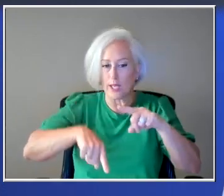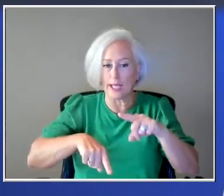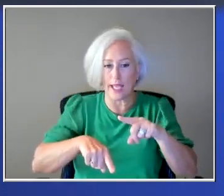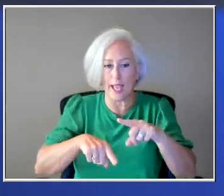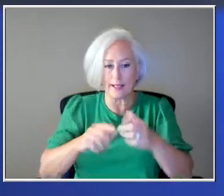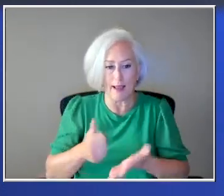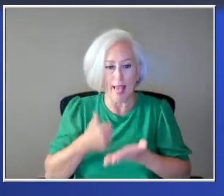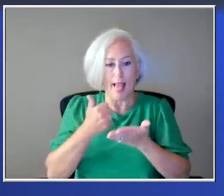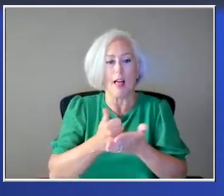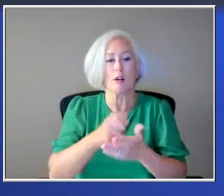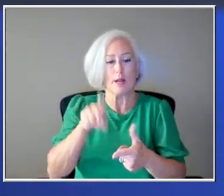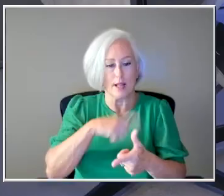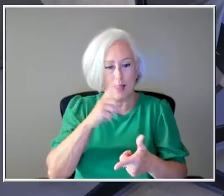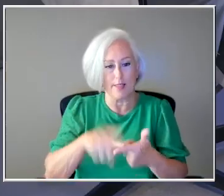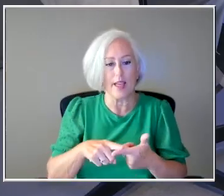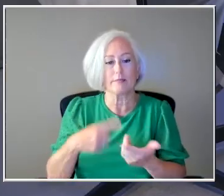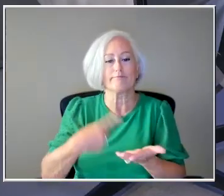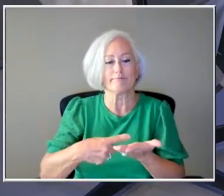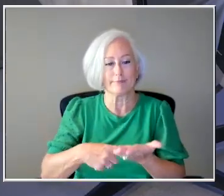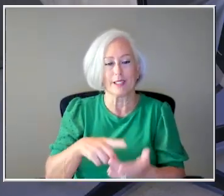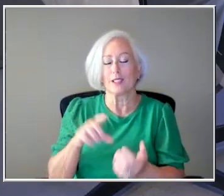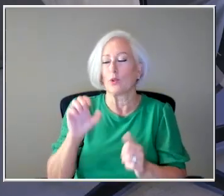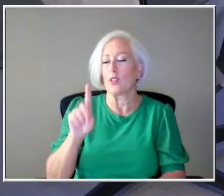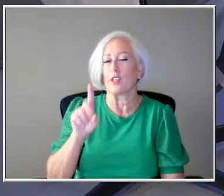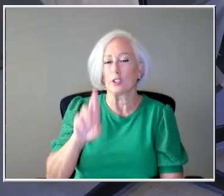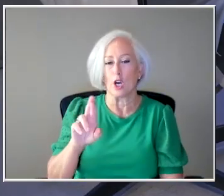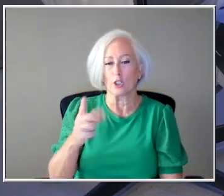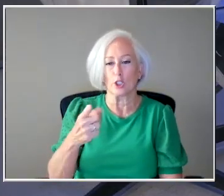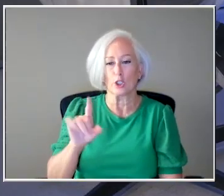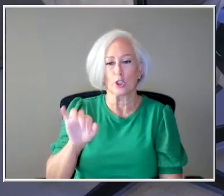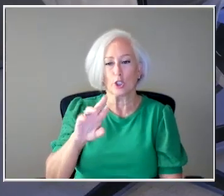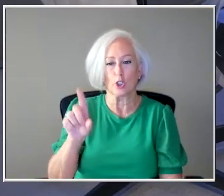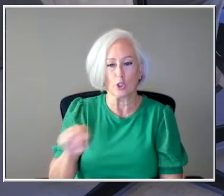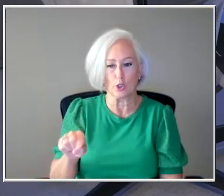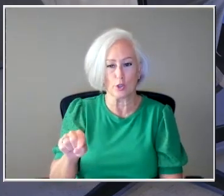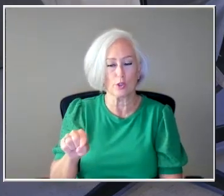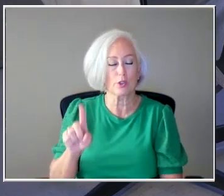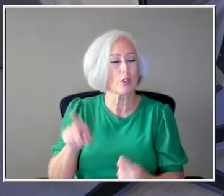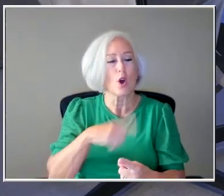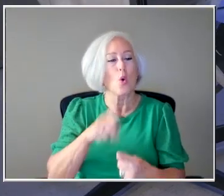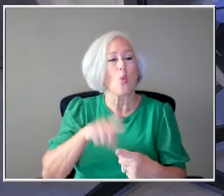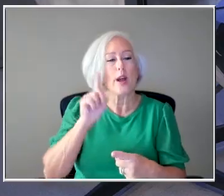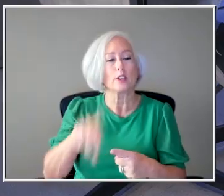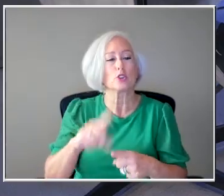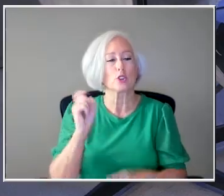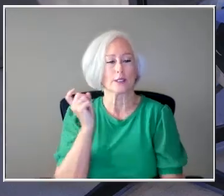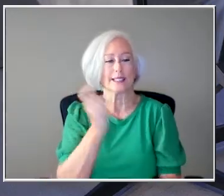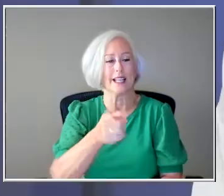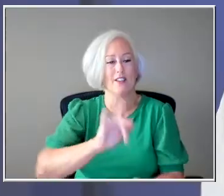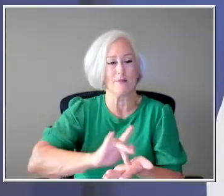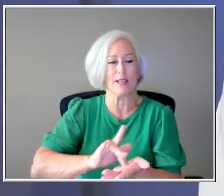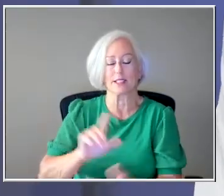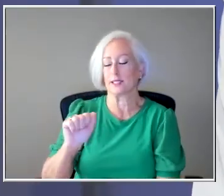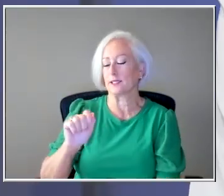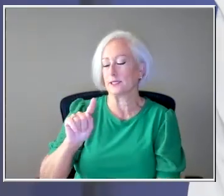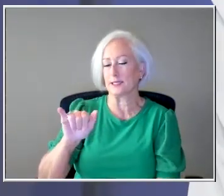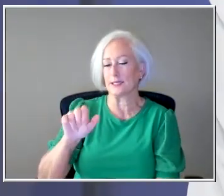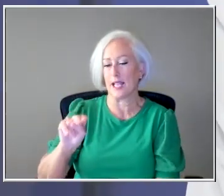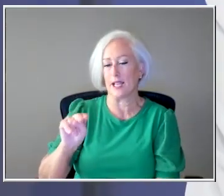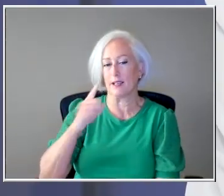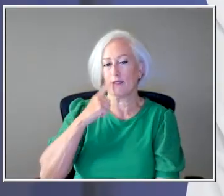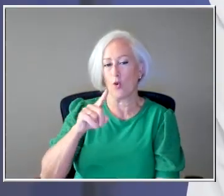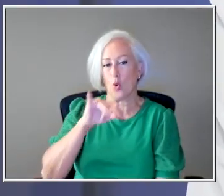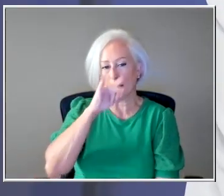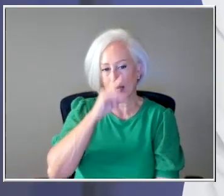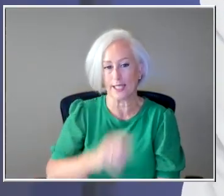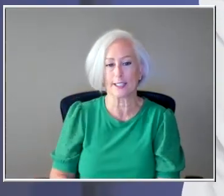talk with Dr. Gertz. So, Dr. Gertz, when would it make sense to prescribe a statin for a kid? I look at this in several